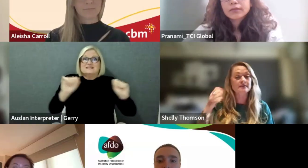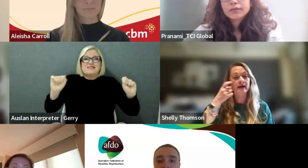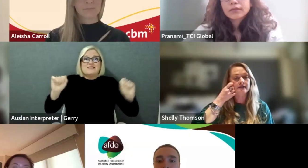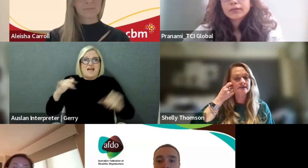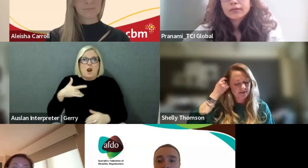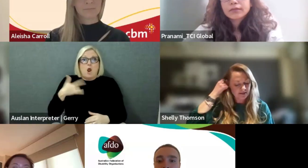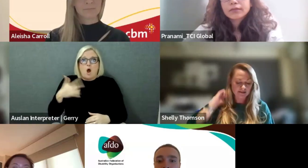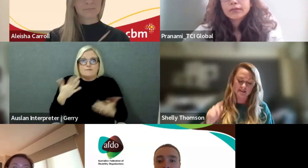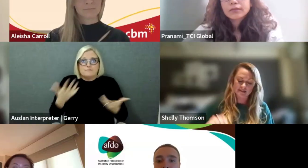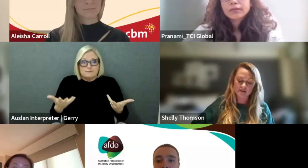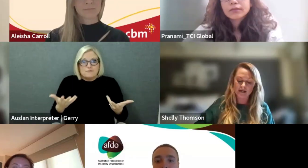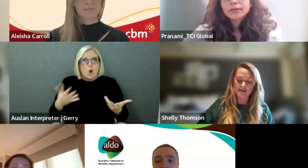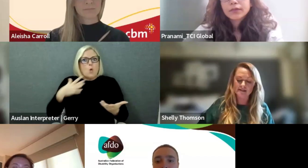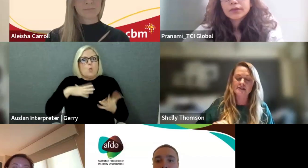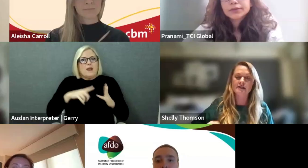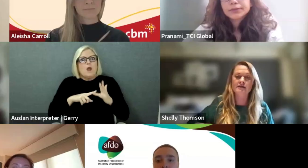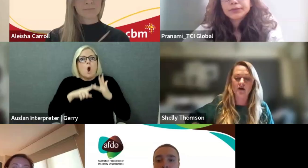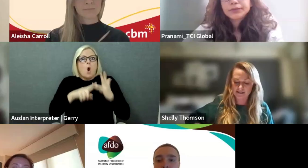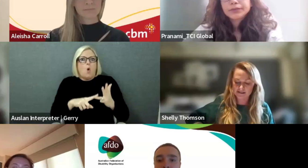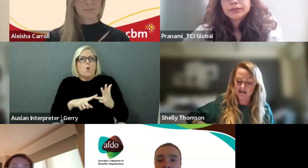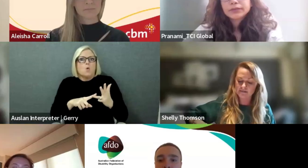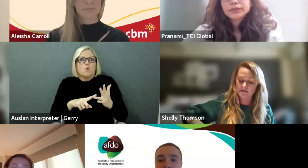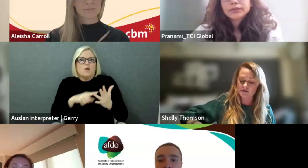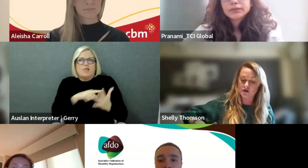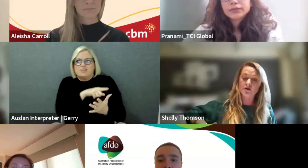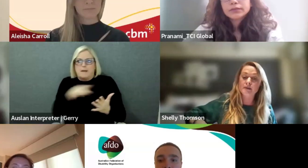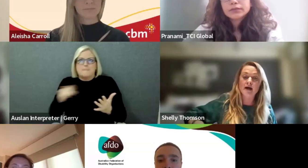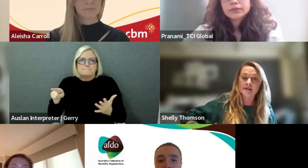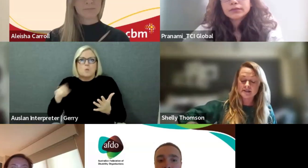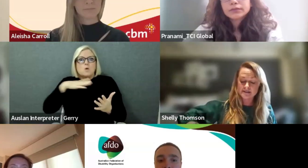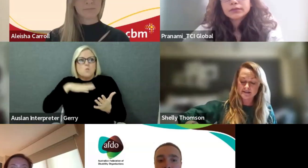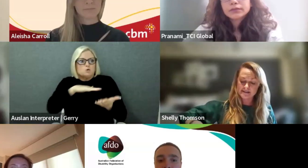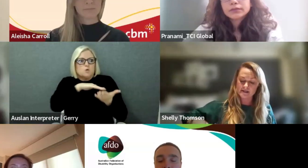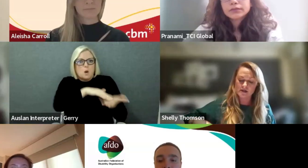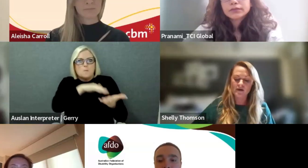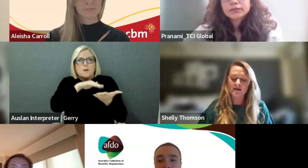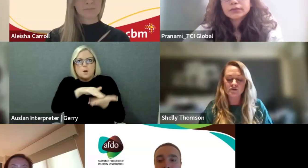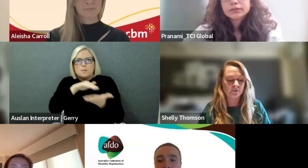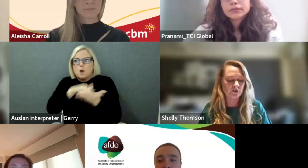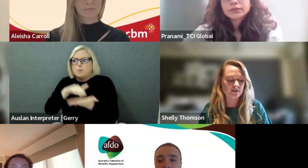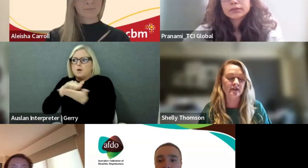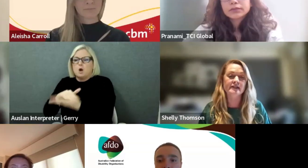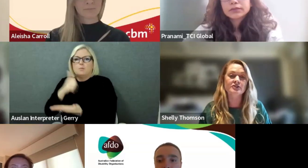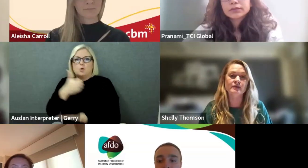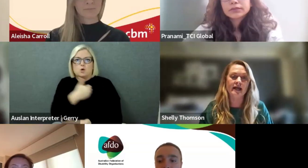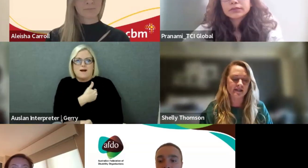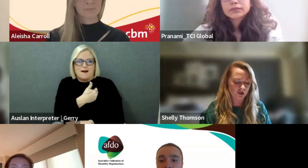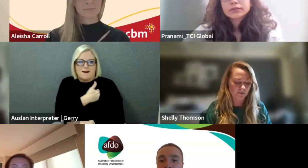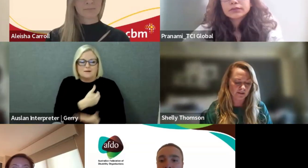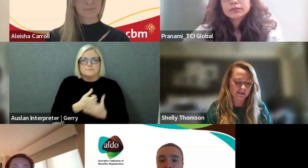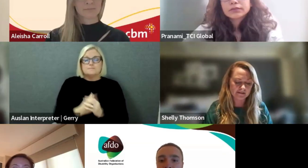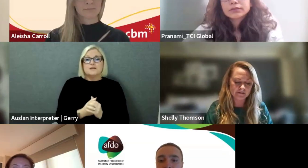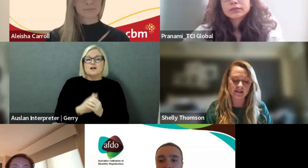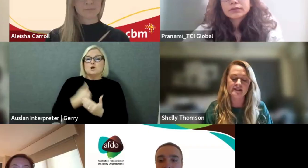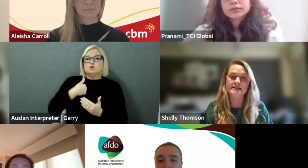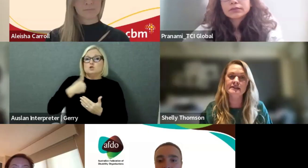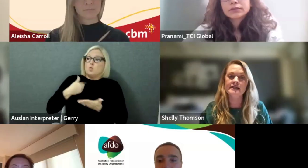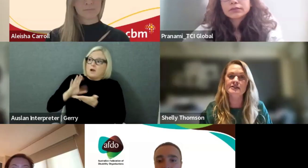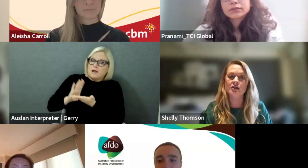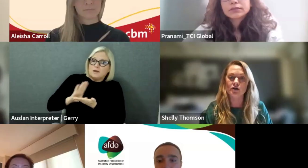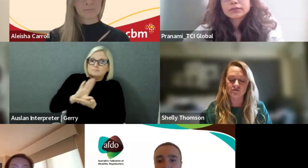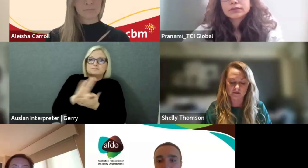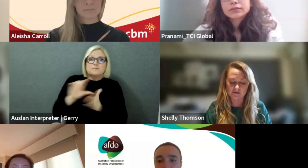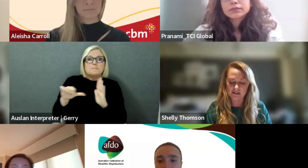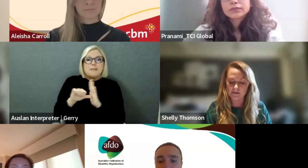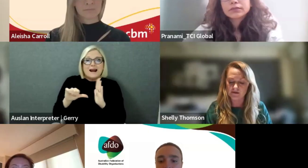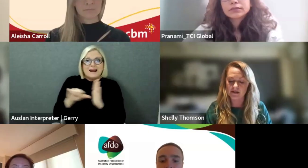As policymakers, decision makers, advisors, and donor partners, we have a responsibility to engage openly, to listen,